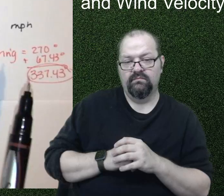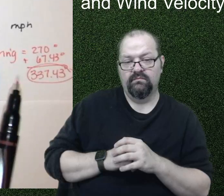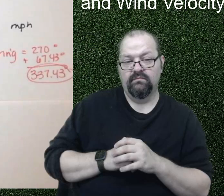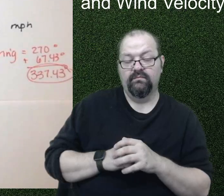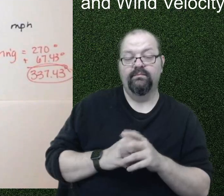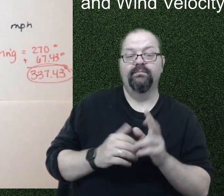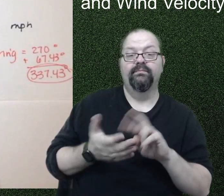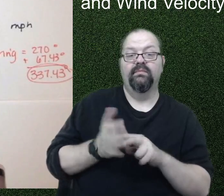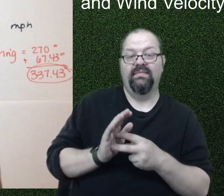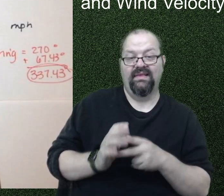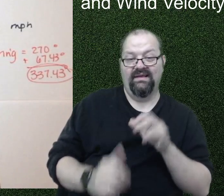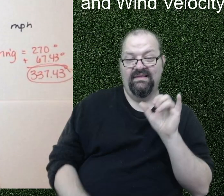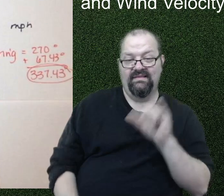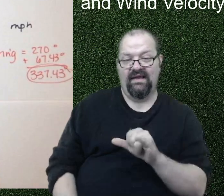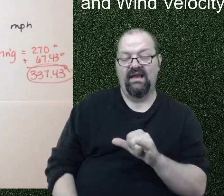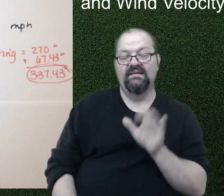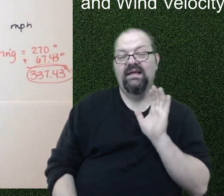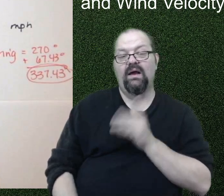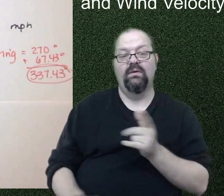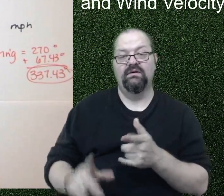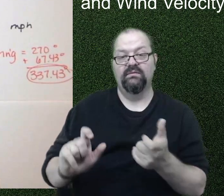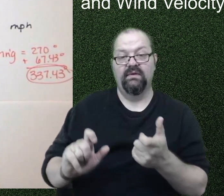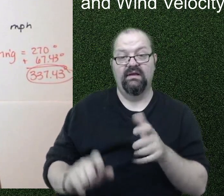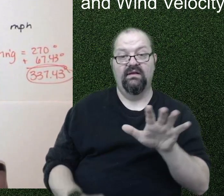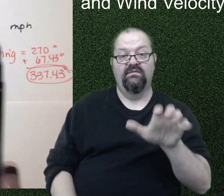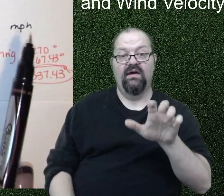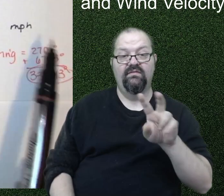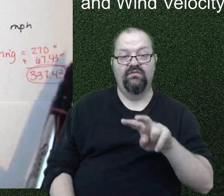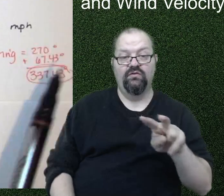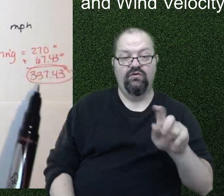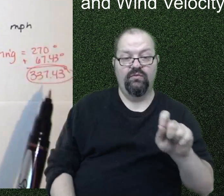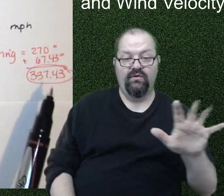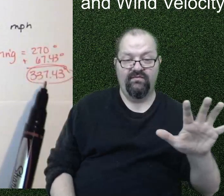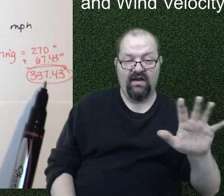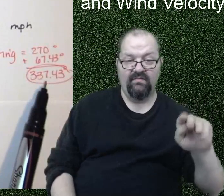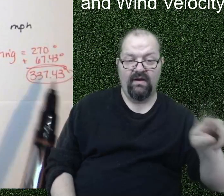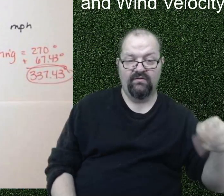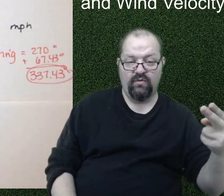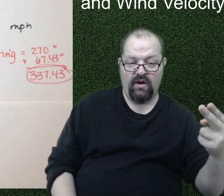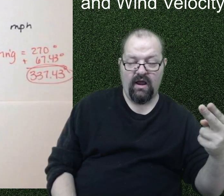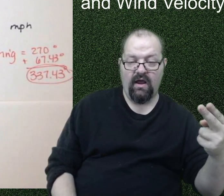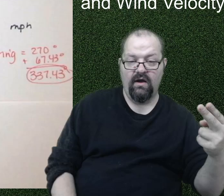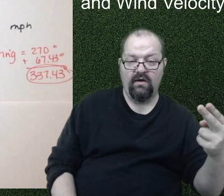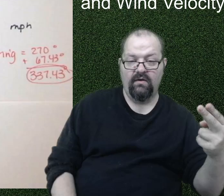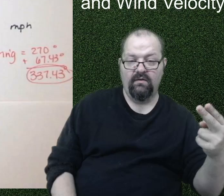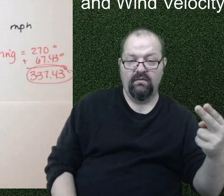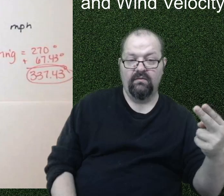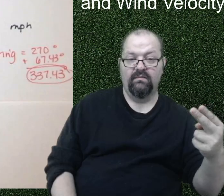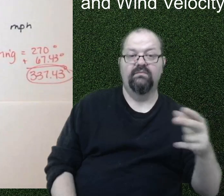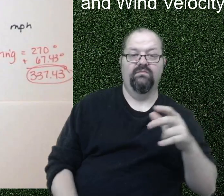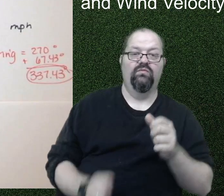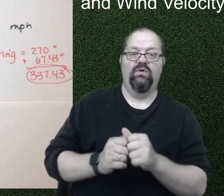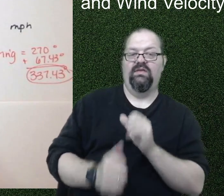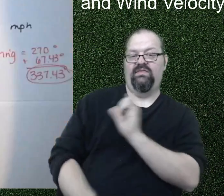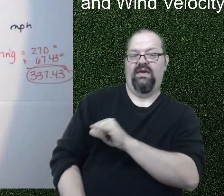So I've got a speed of 522.5 miles per hour at this bearing.